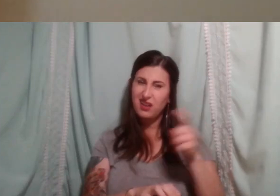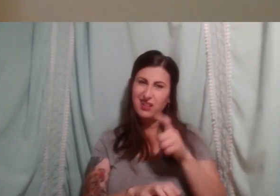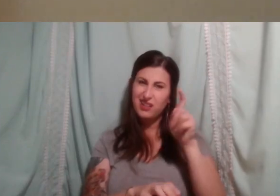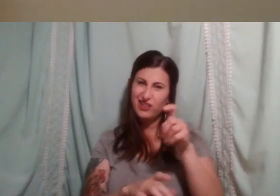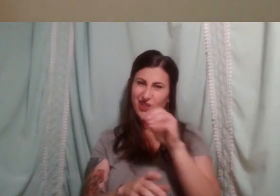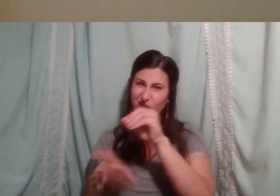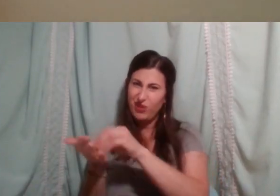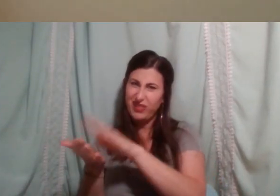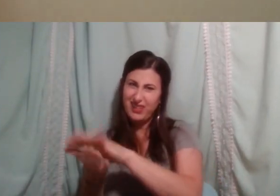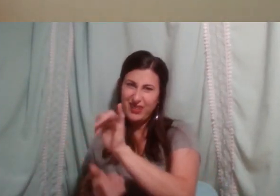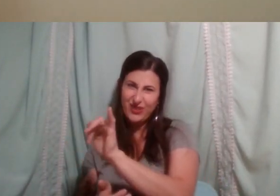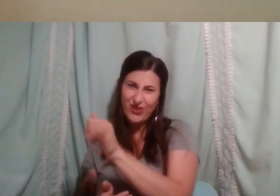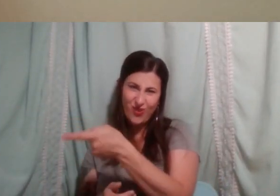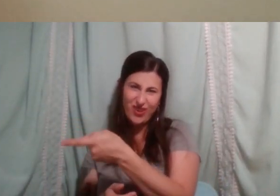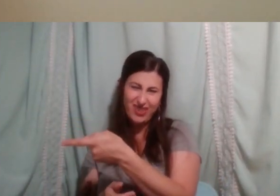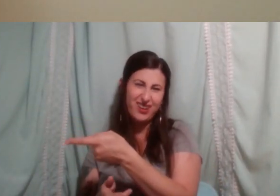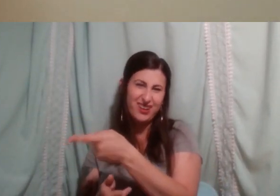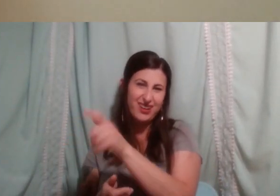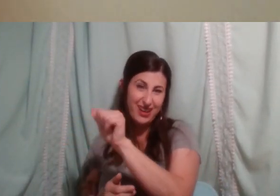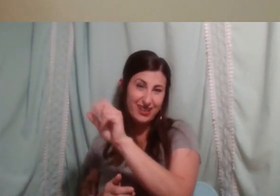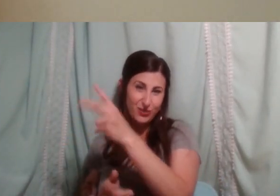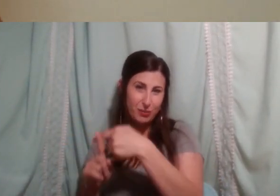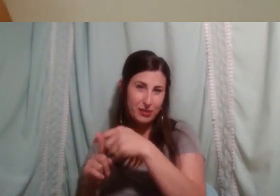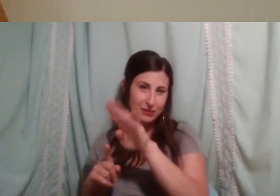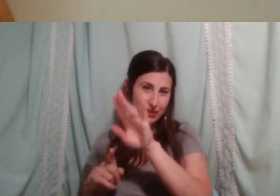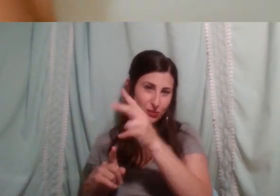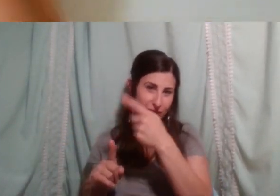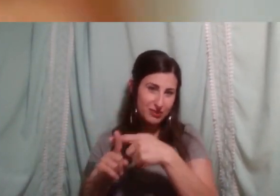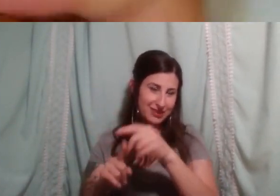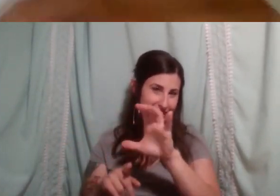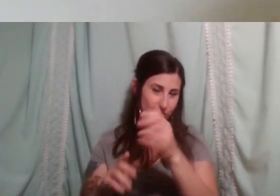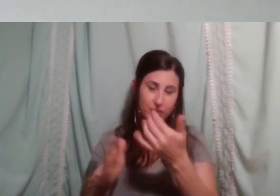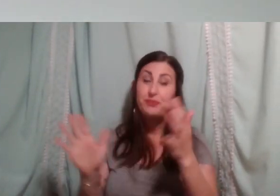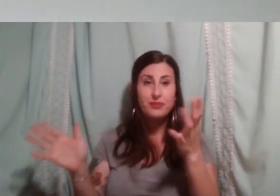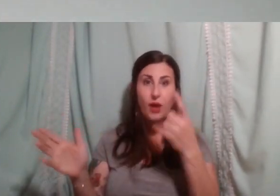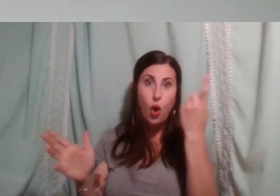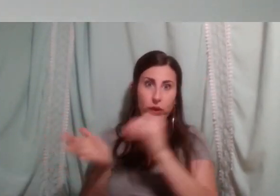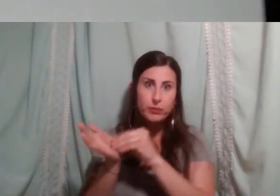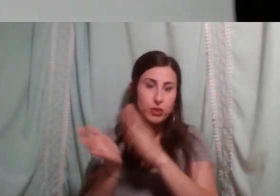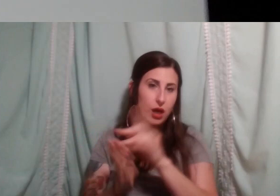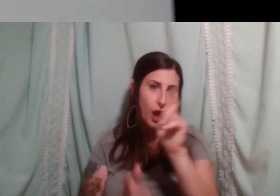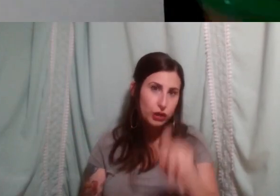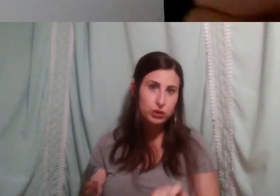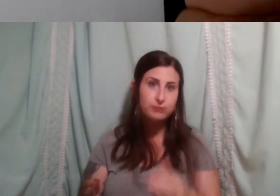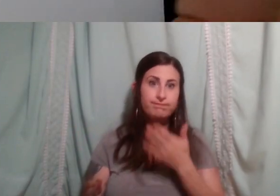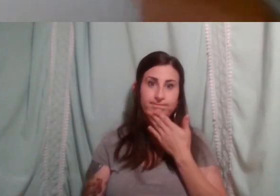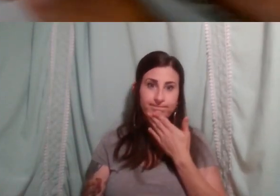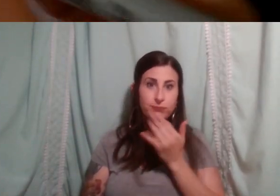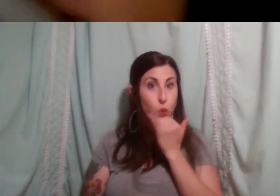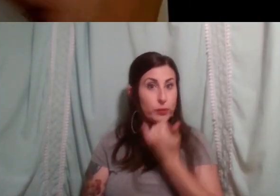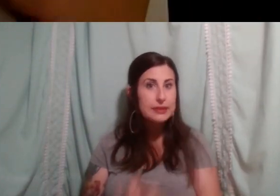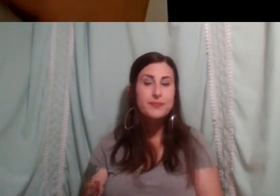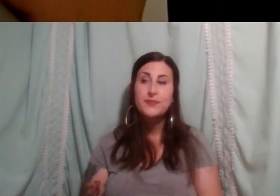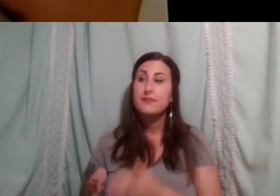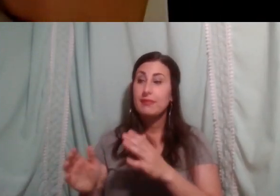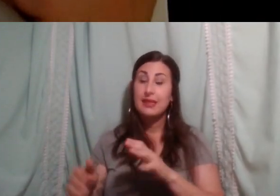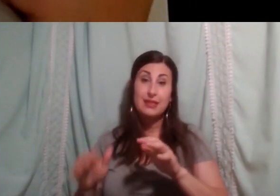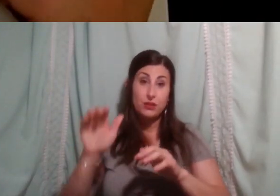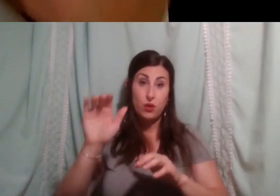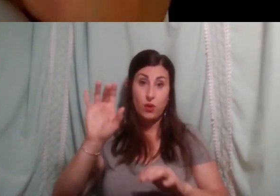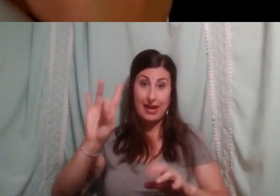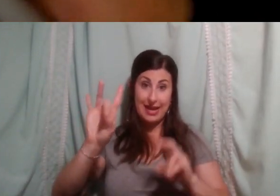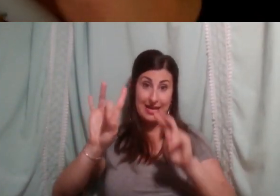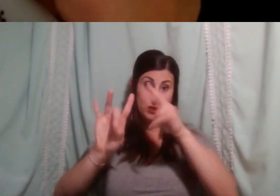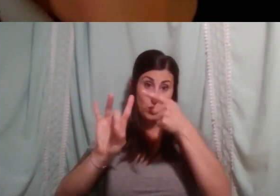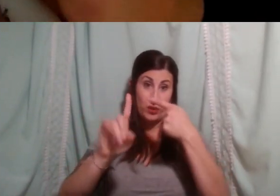have started with that over here. A squared plus b squared equals c squared. I should always write that down for each problem that I do. So